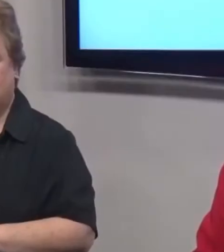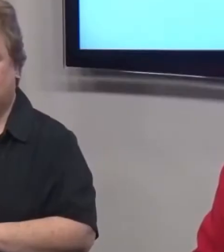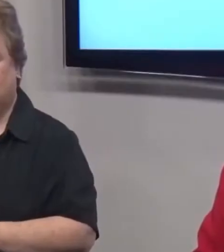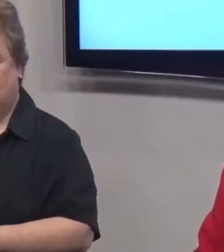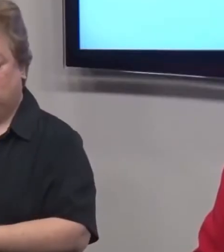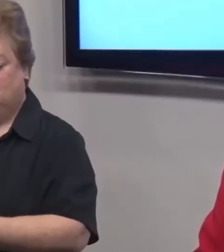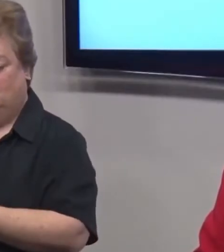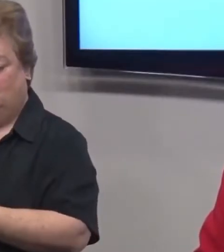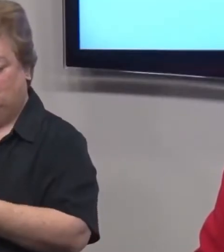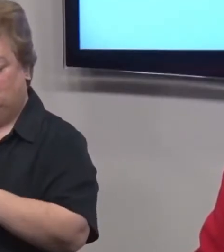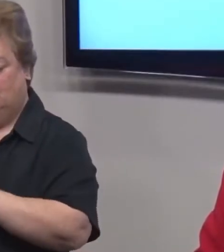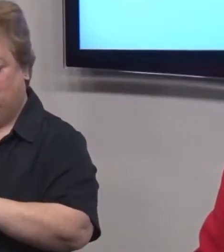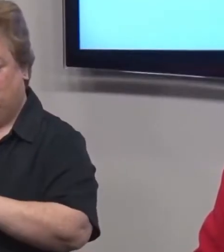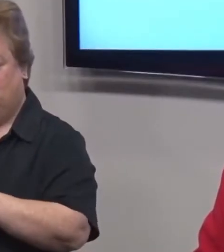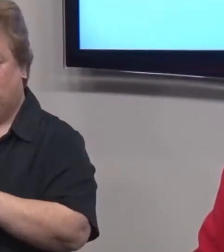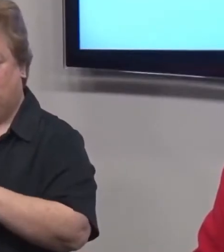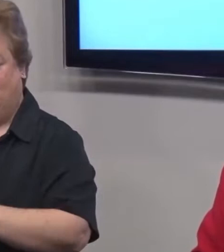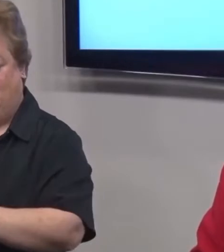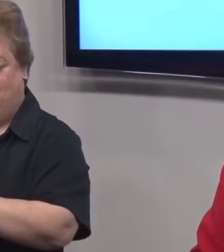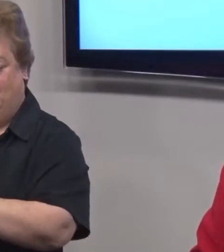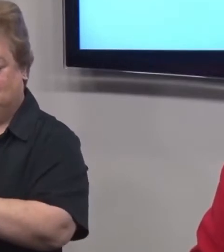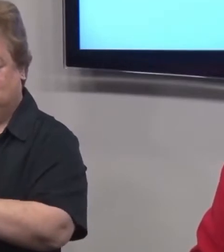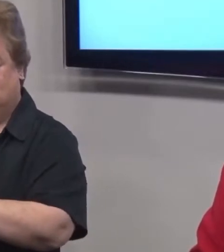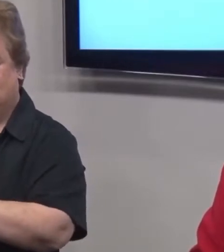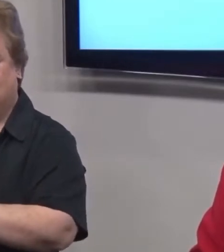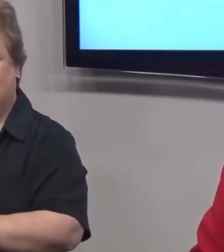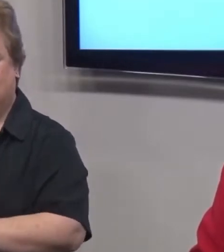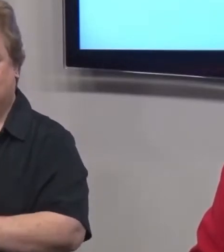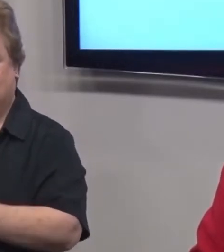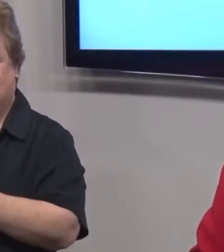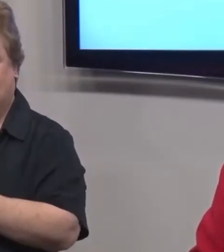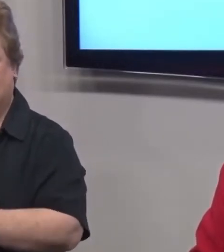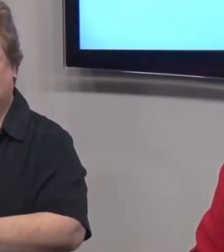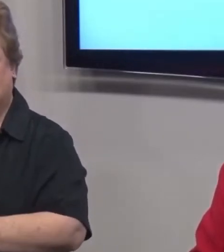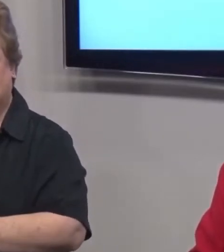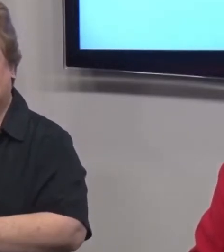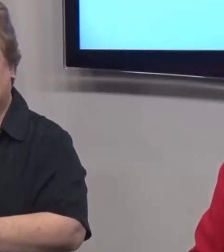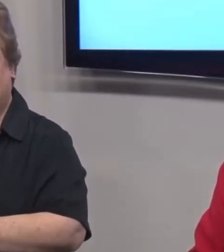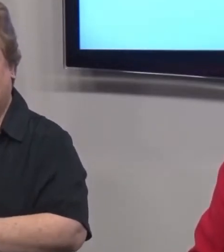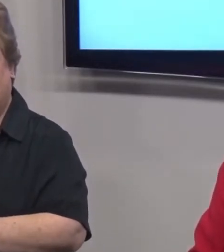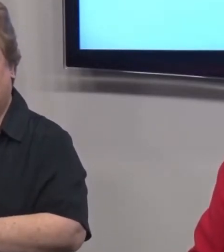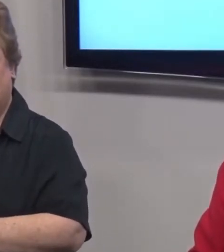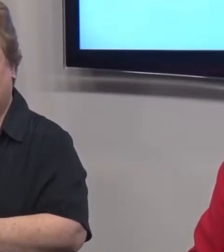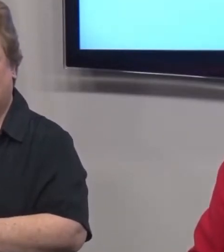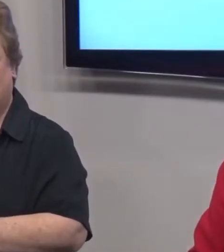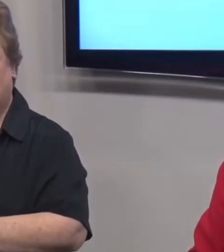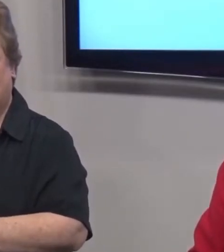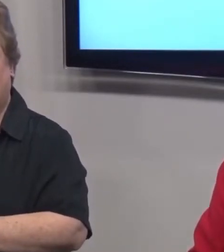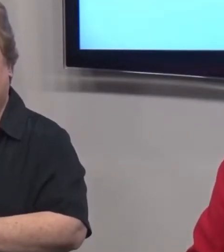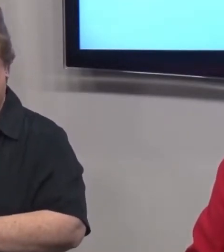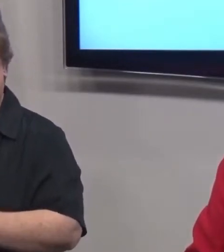The total number of lab confirmed cases is 67469.